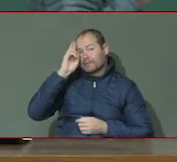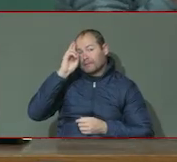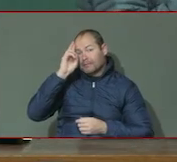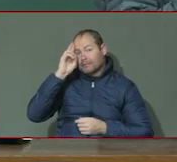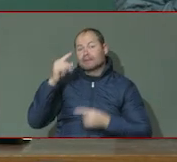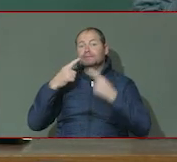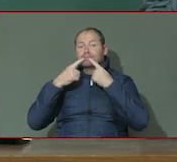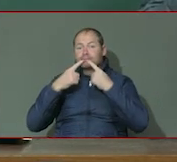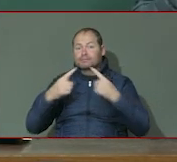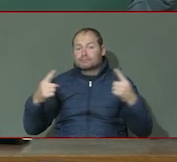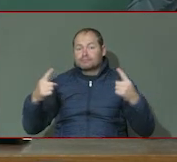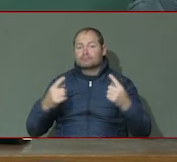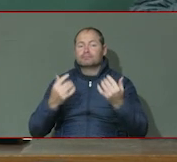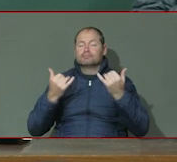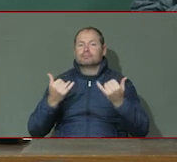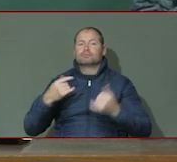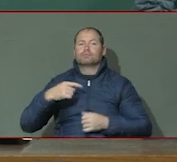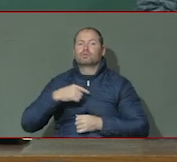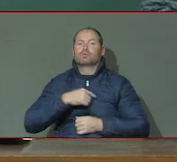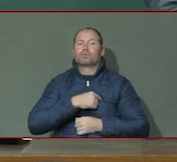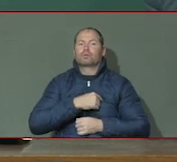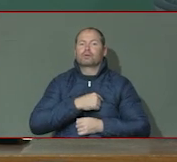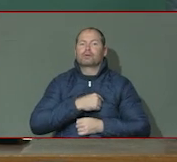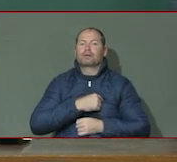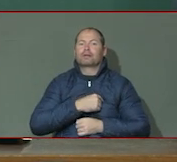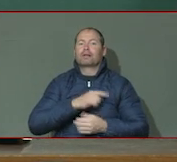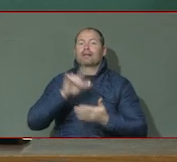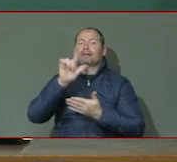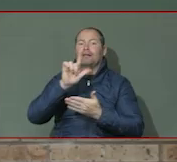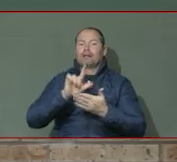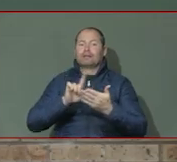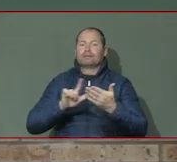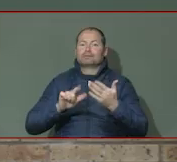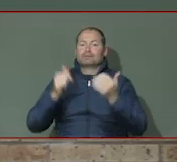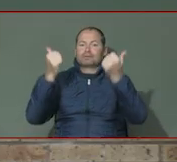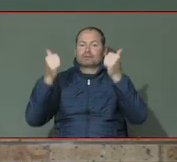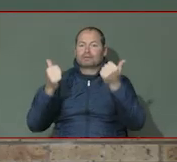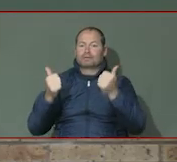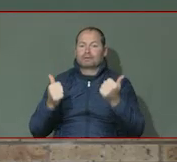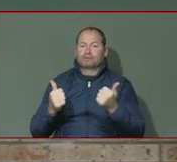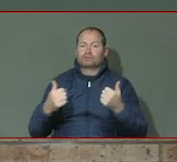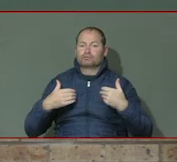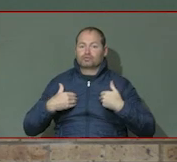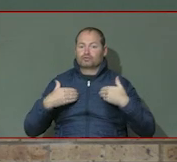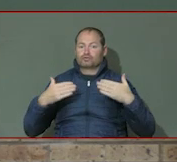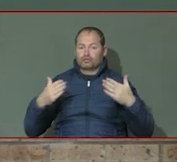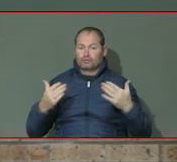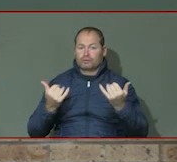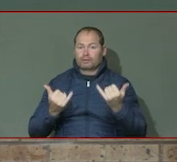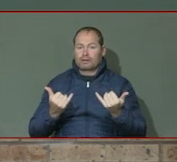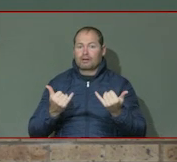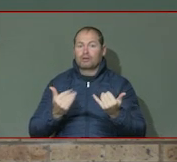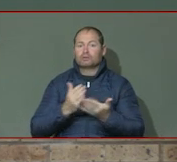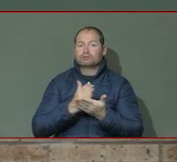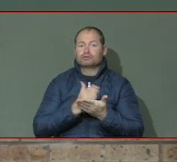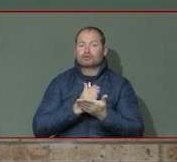with the ledger accounts of companies, they would say to you, your shareholders for dividends.